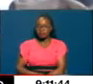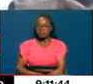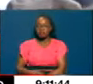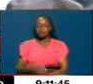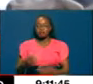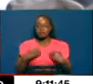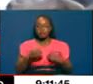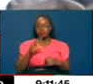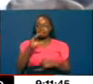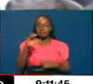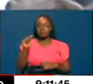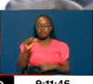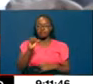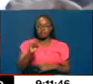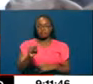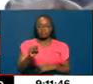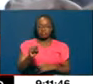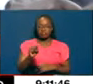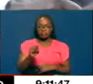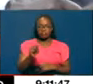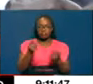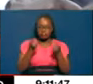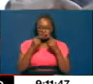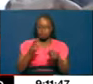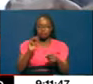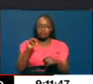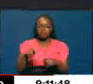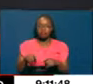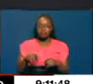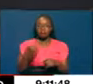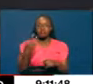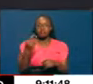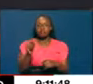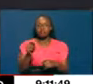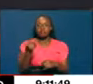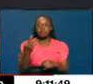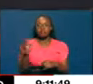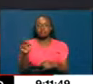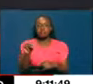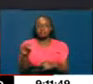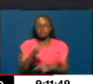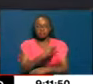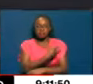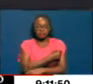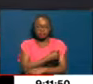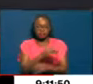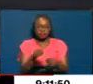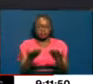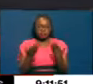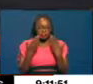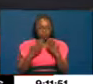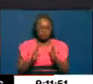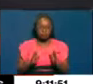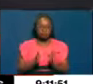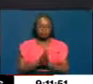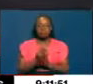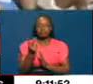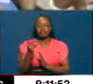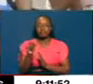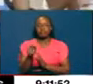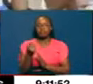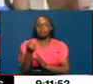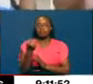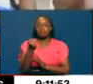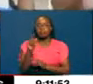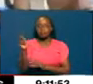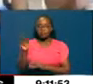Secretary Rashid Aman informed MPs that 3.3 million doses have been administered, with 2.5 million